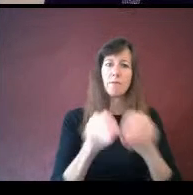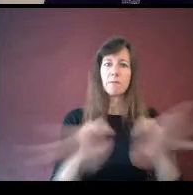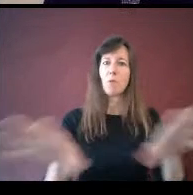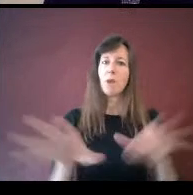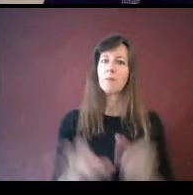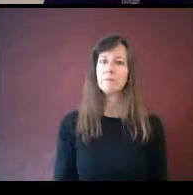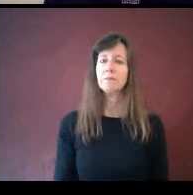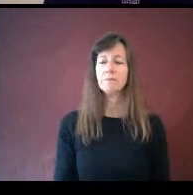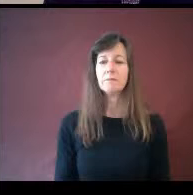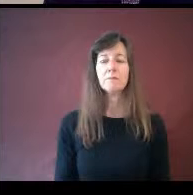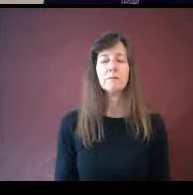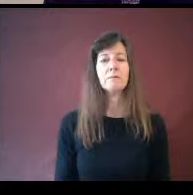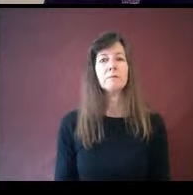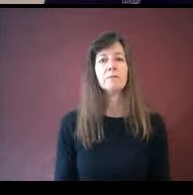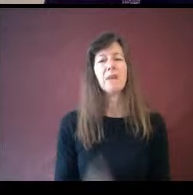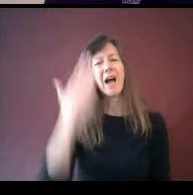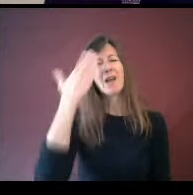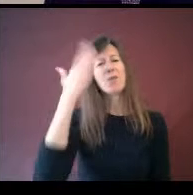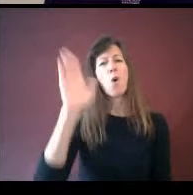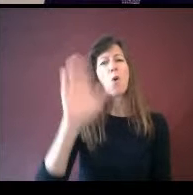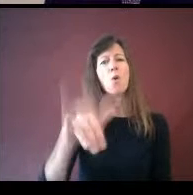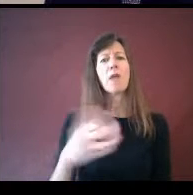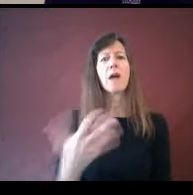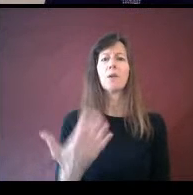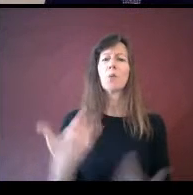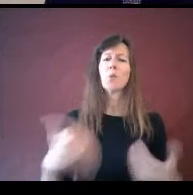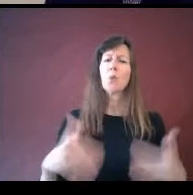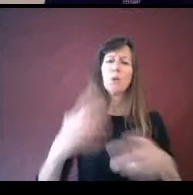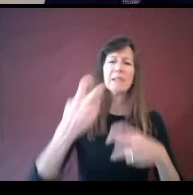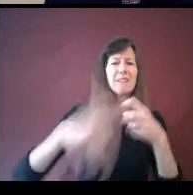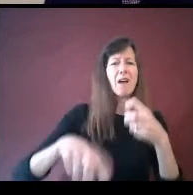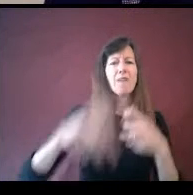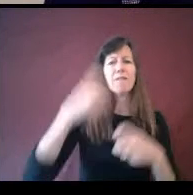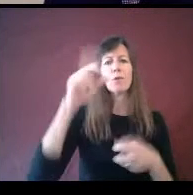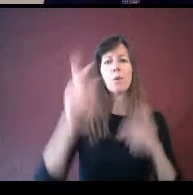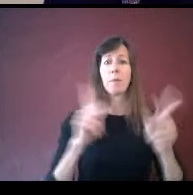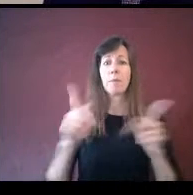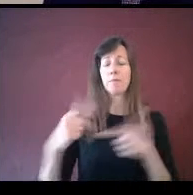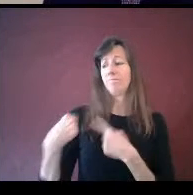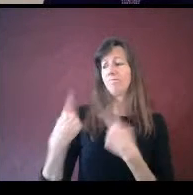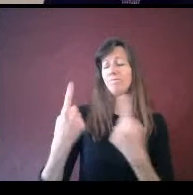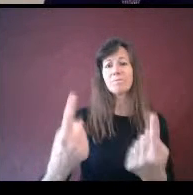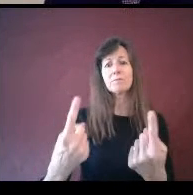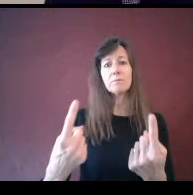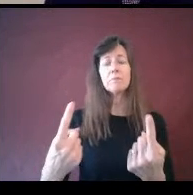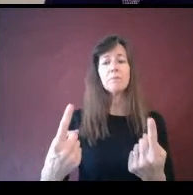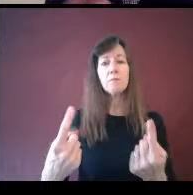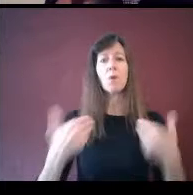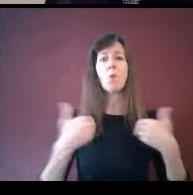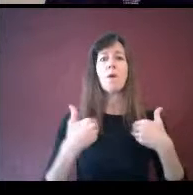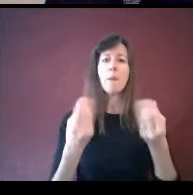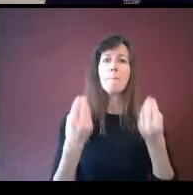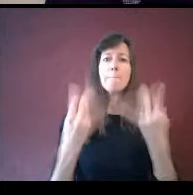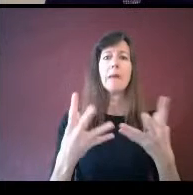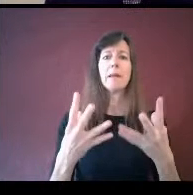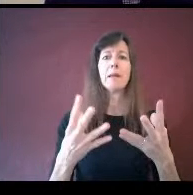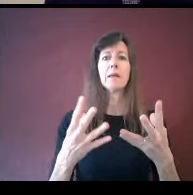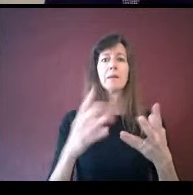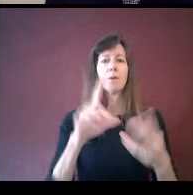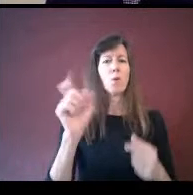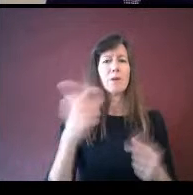has been tough for people because we've gotten many questions and calls and comments